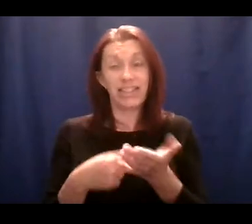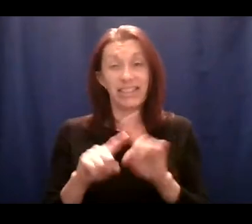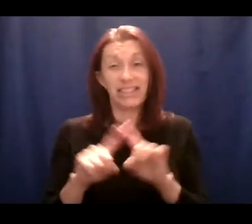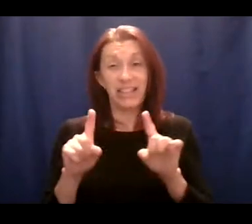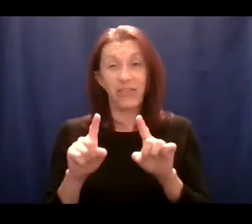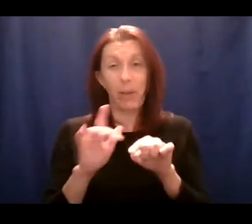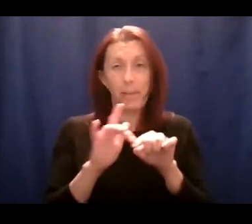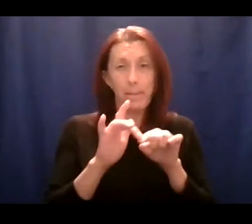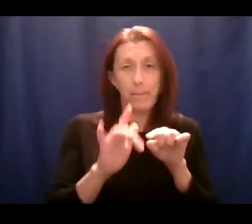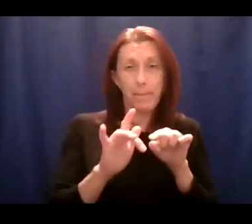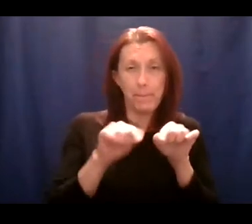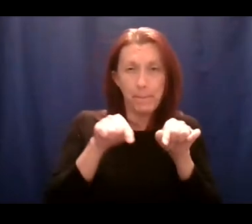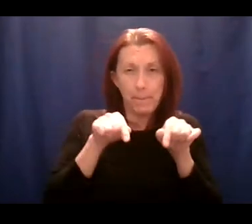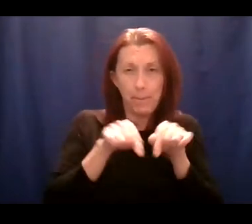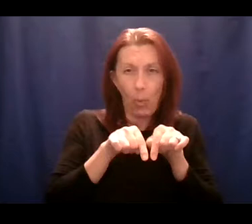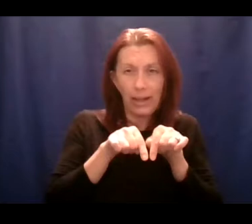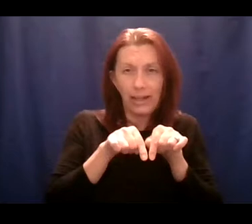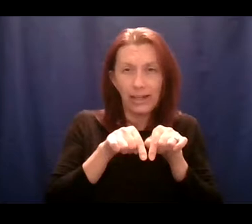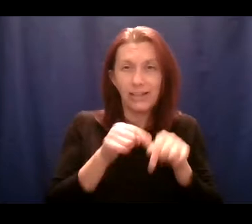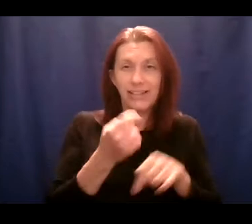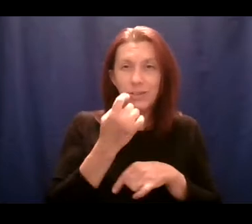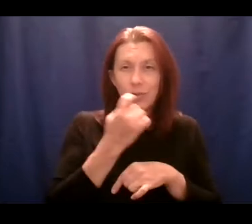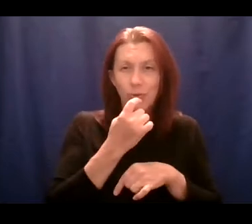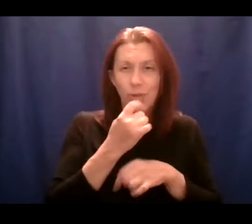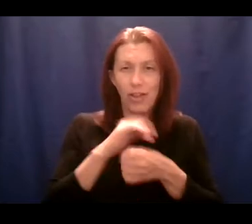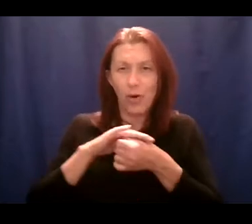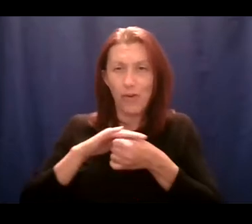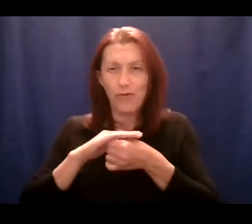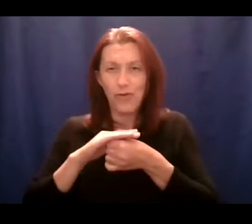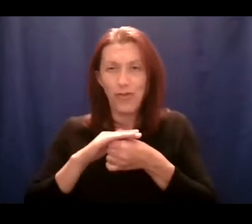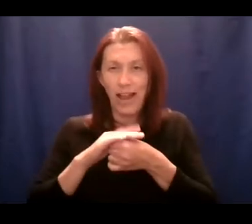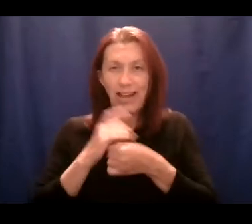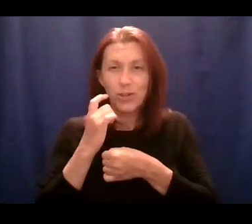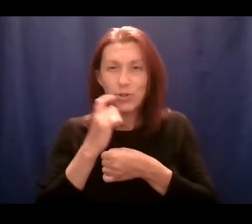tooth, a flat tooth, and a mix?